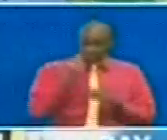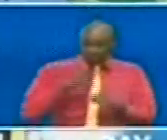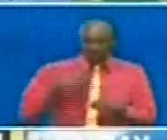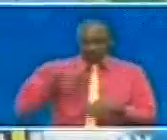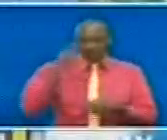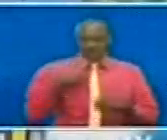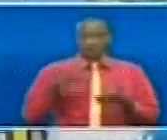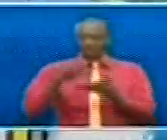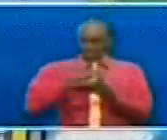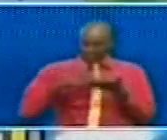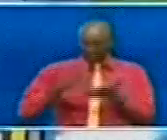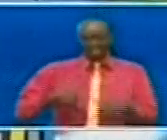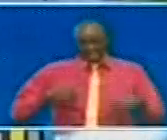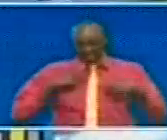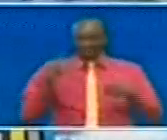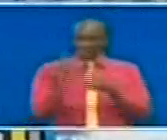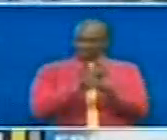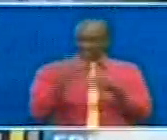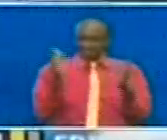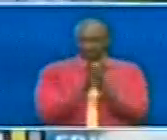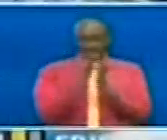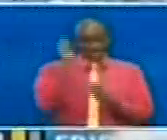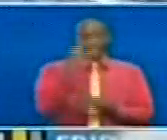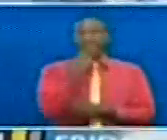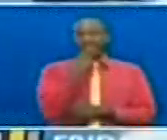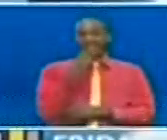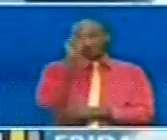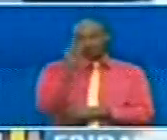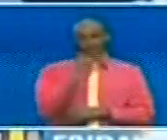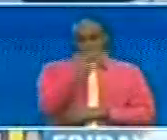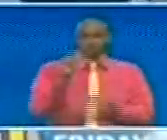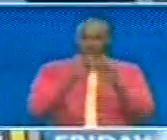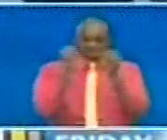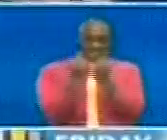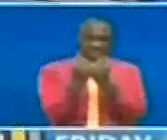undergo basic life support training with the Kenya Red Cross Society.